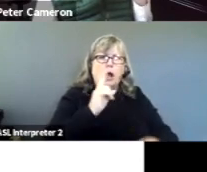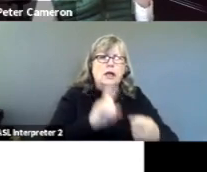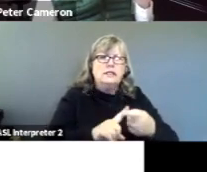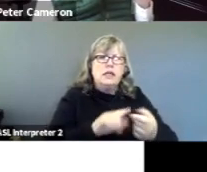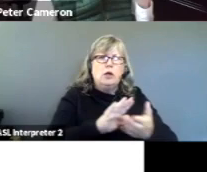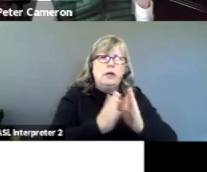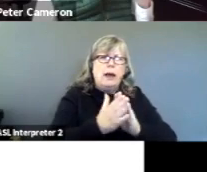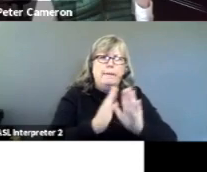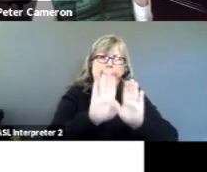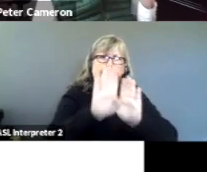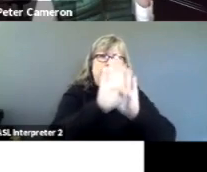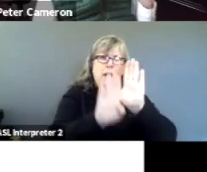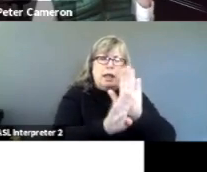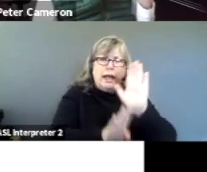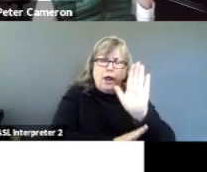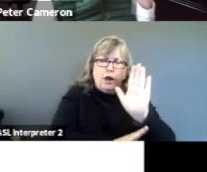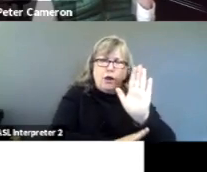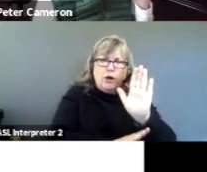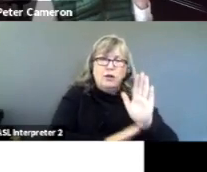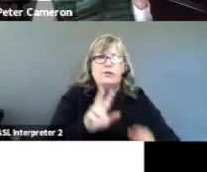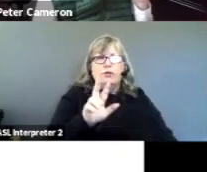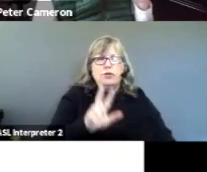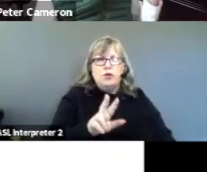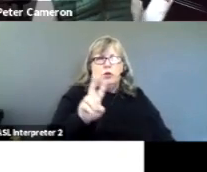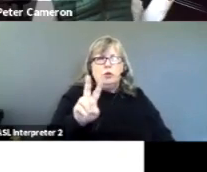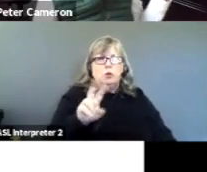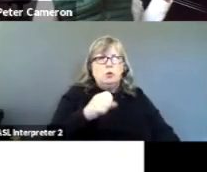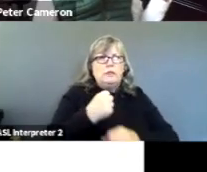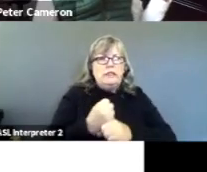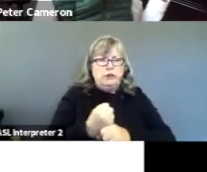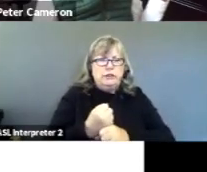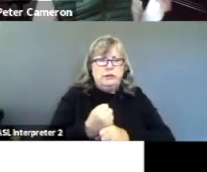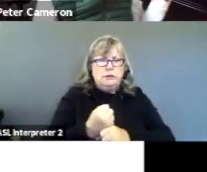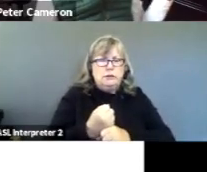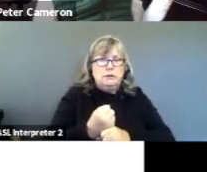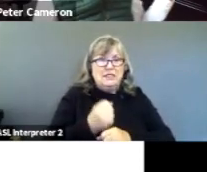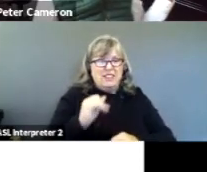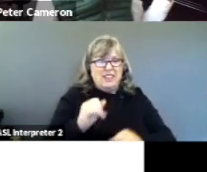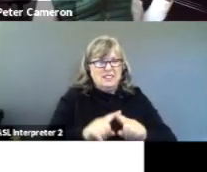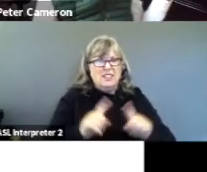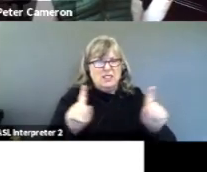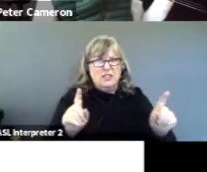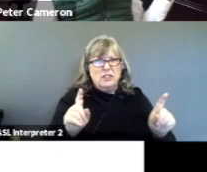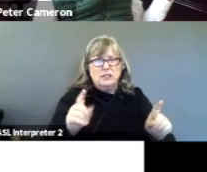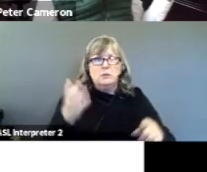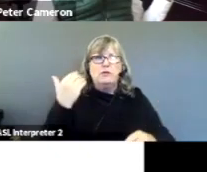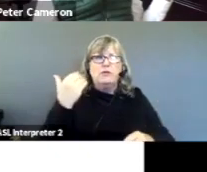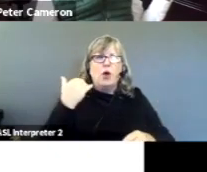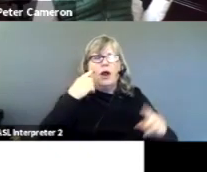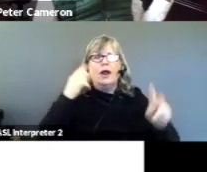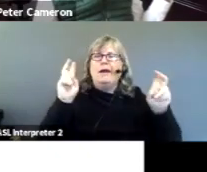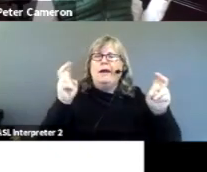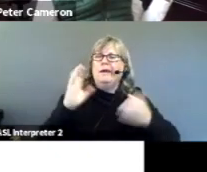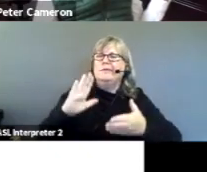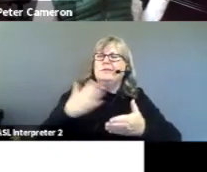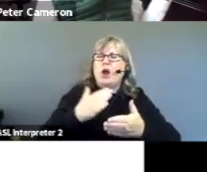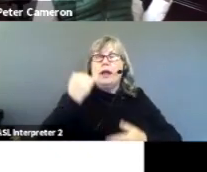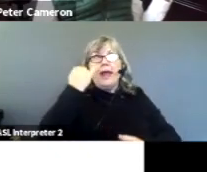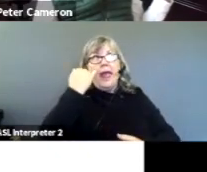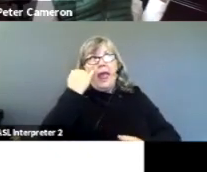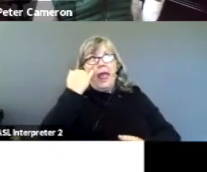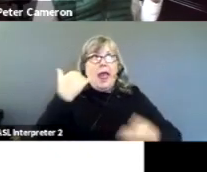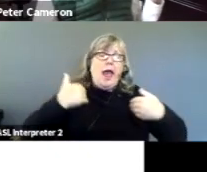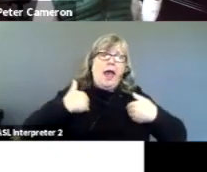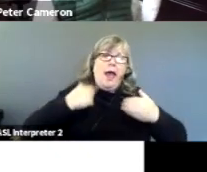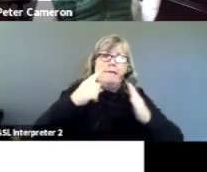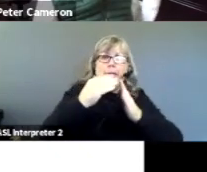32 years. That's the difference. So we used to be talking about, if I had $1 million was the song. Now we're talking about